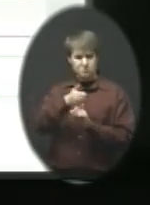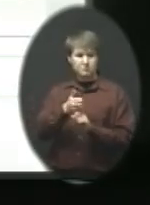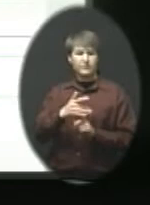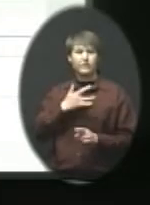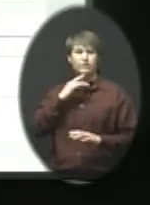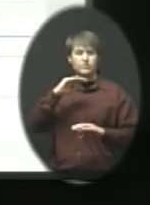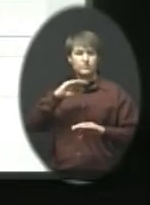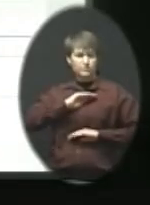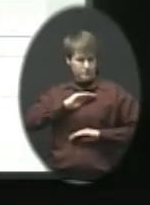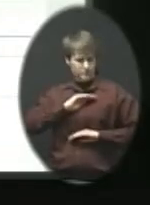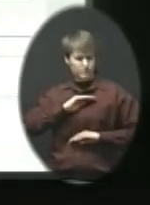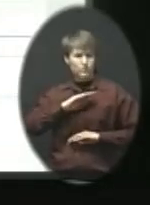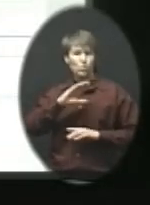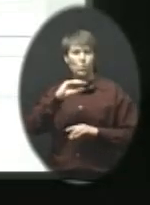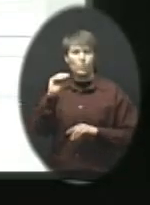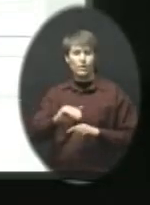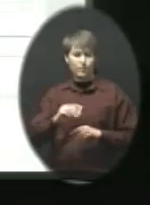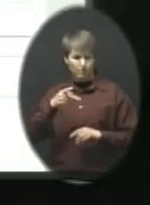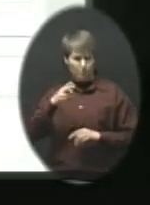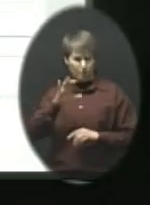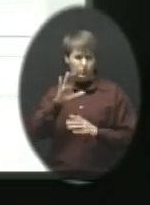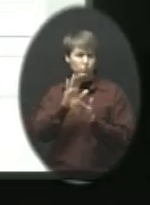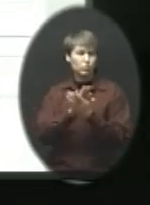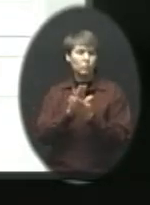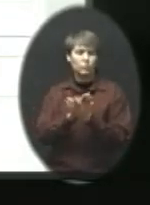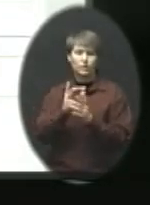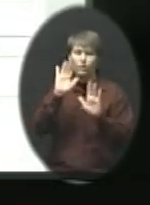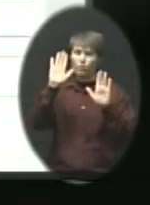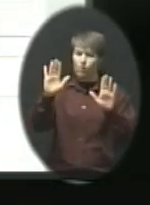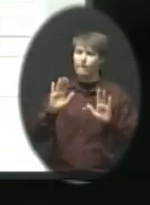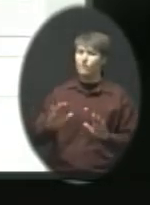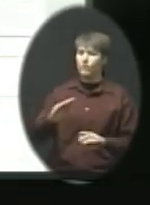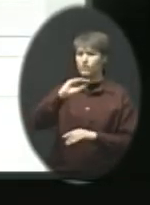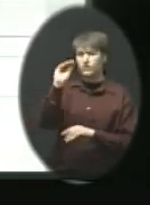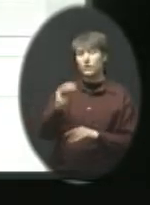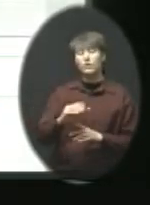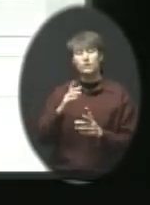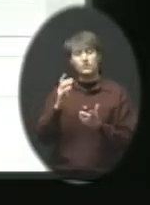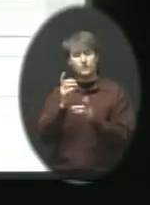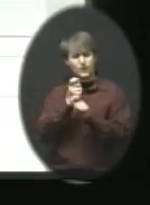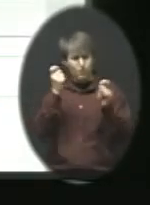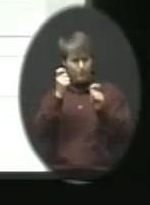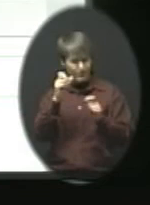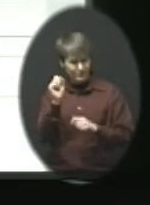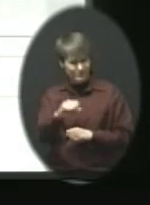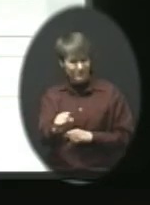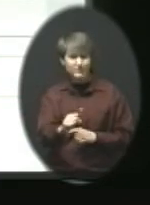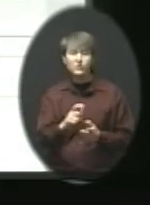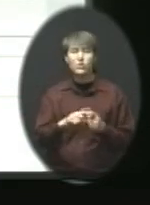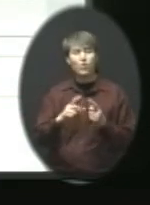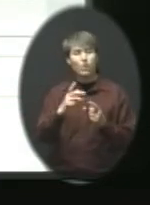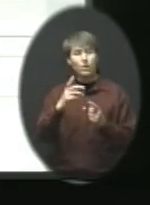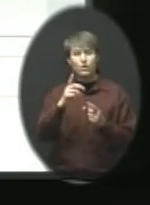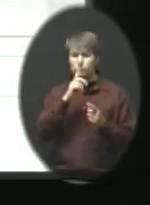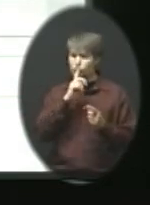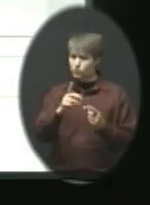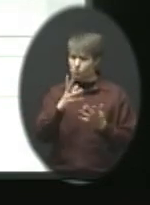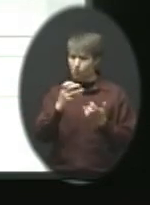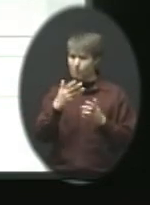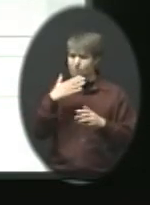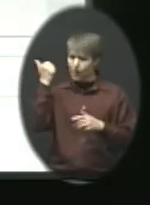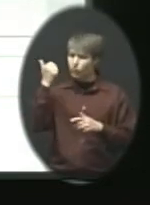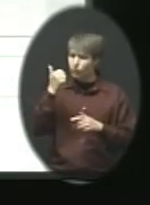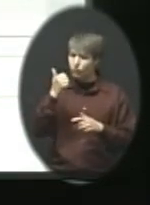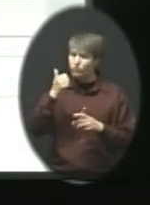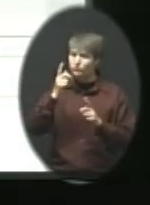Schools, and that's a great percentage for us to celebrate. Even though we're constantly wanting to have even better scores, we have to feel very